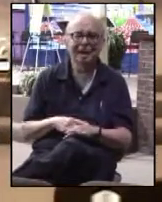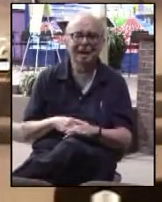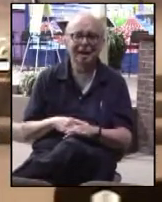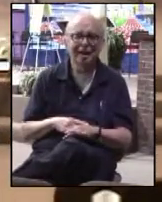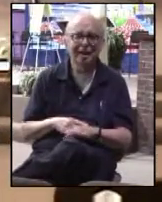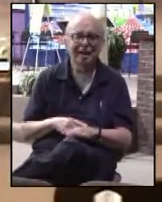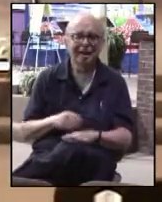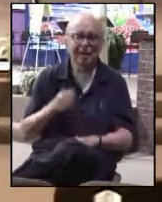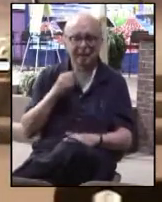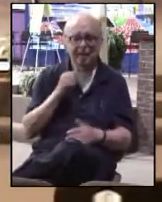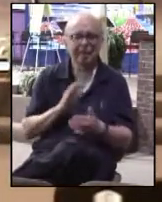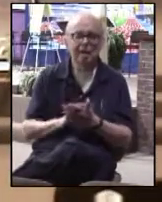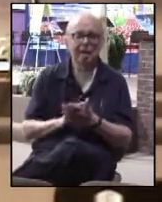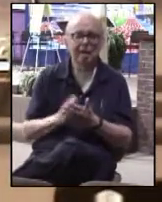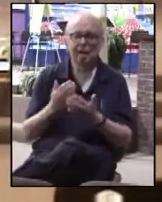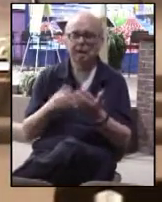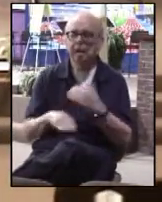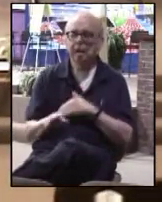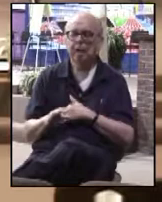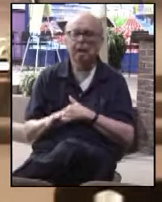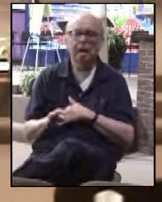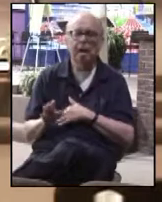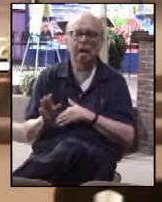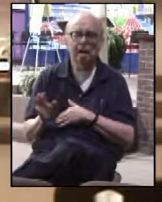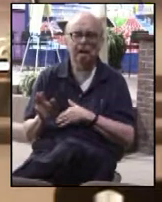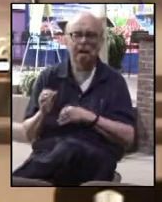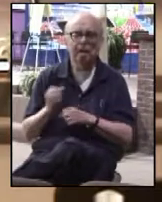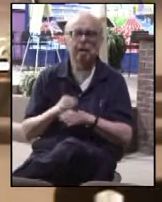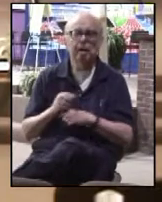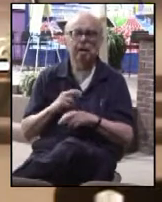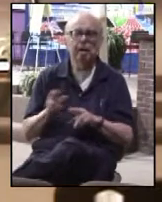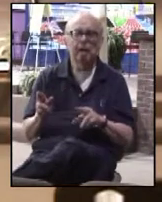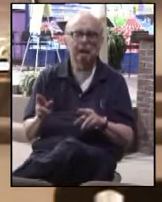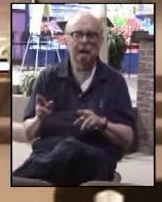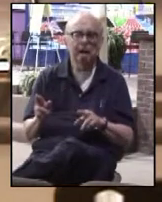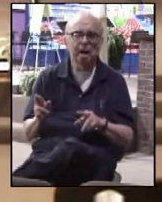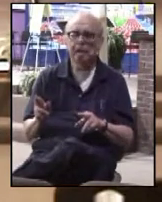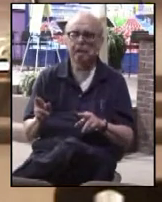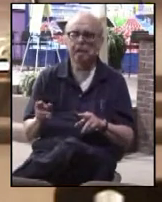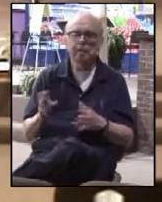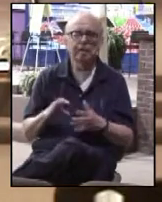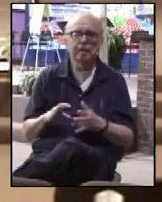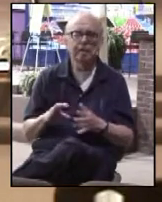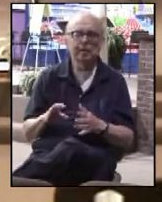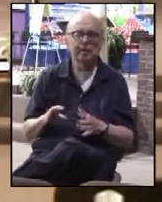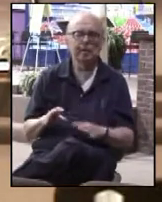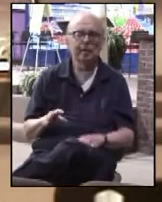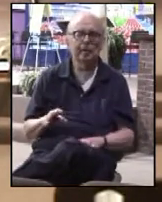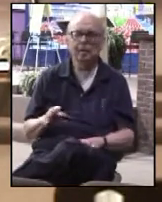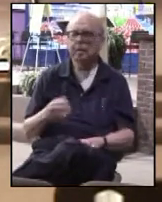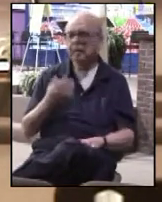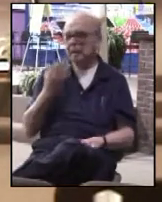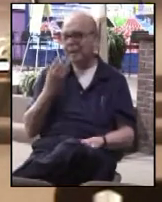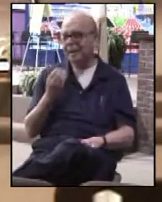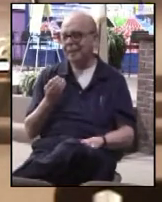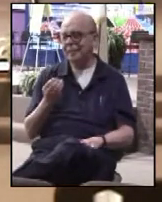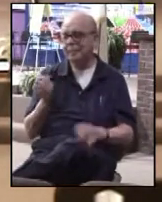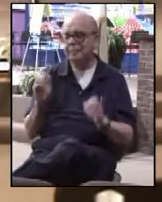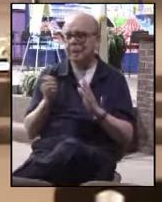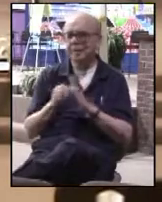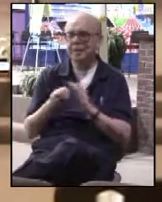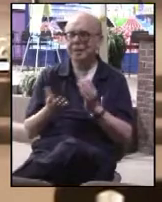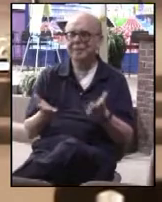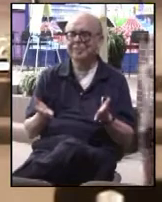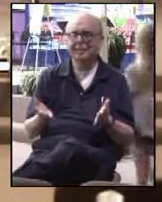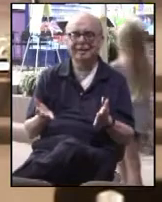she'll walk in she'll walk in there and she'll say is my coffee ready and I'll say I just poured it in oh man you mean I could have slept 10 more minutes you